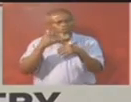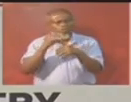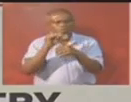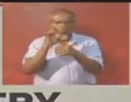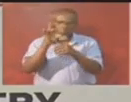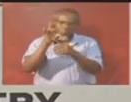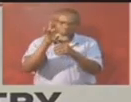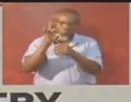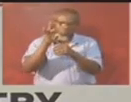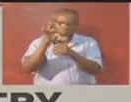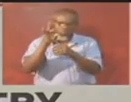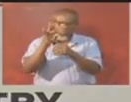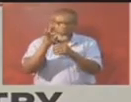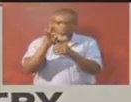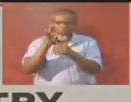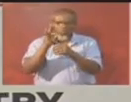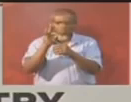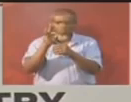72-hour